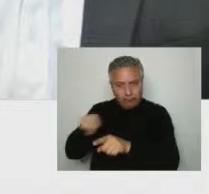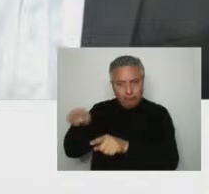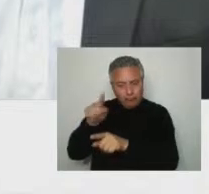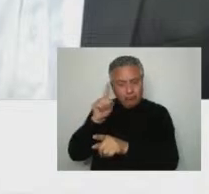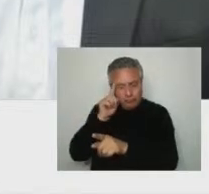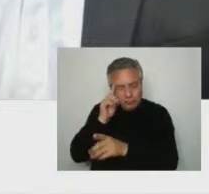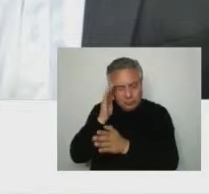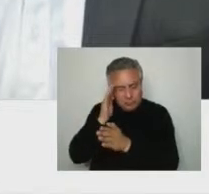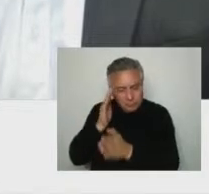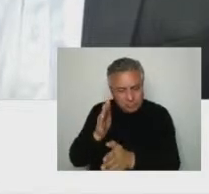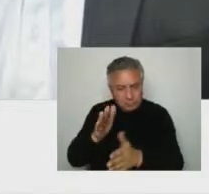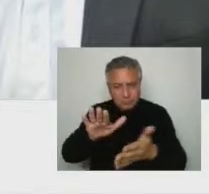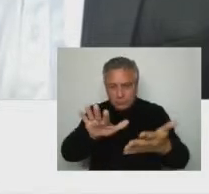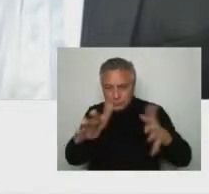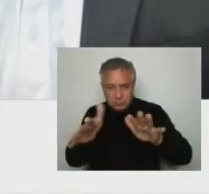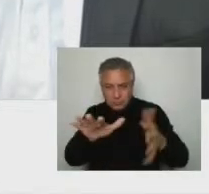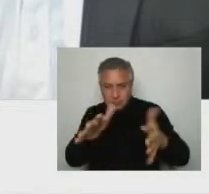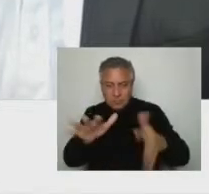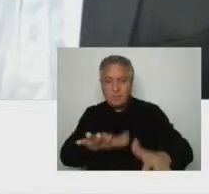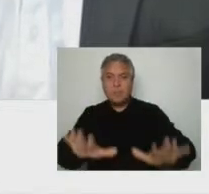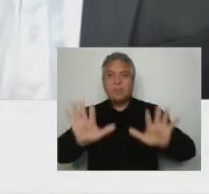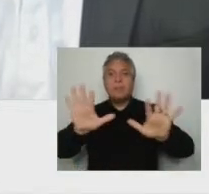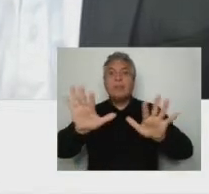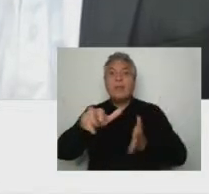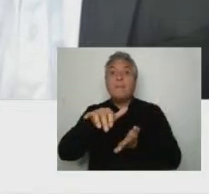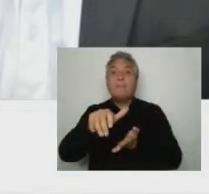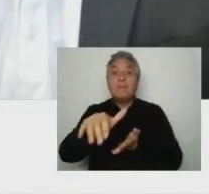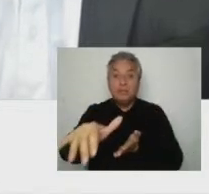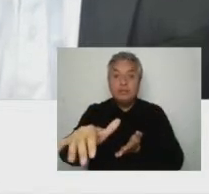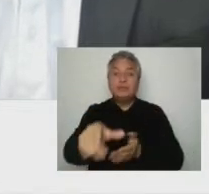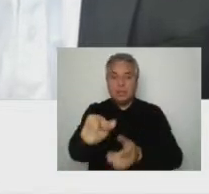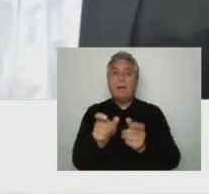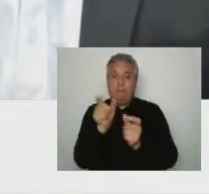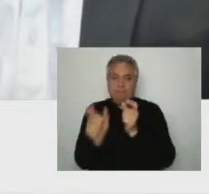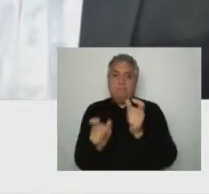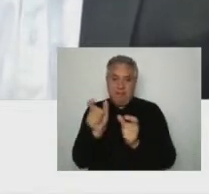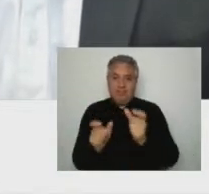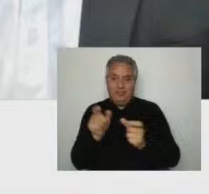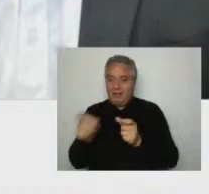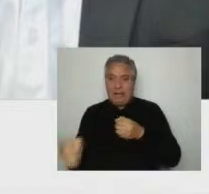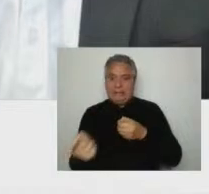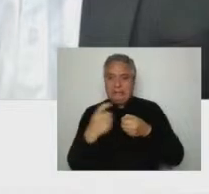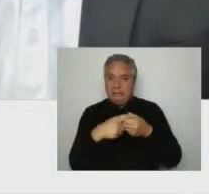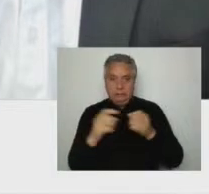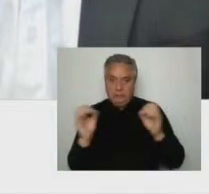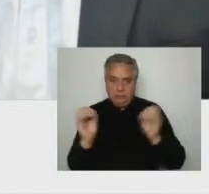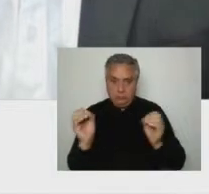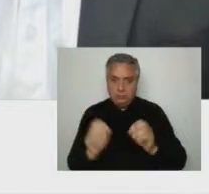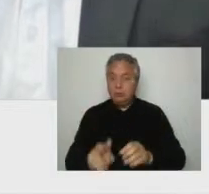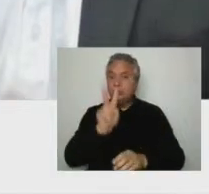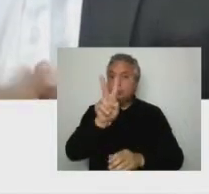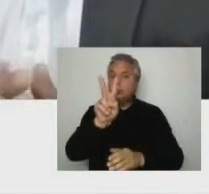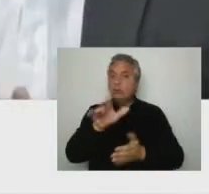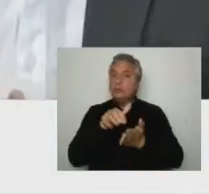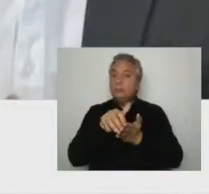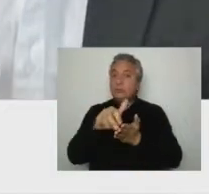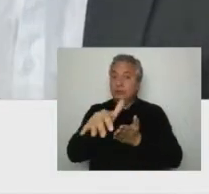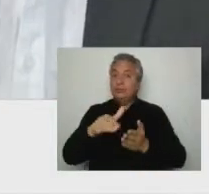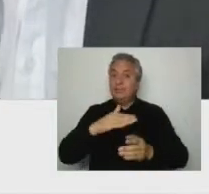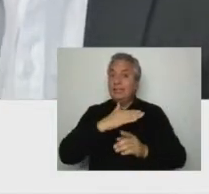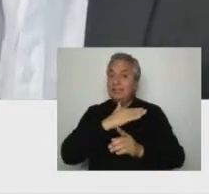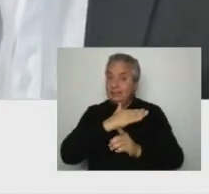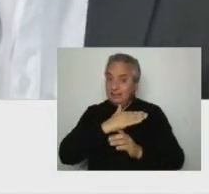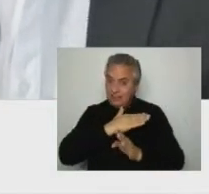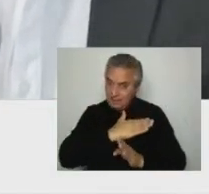of information. And the bottom line is that there are